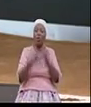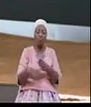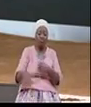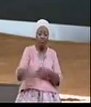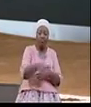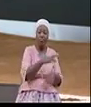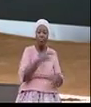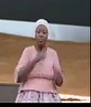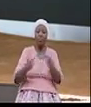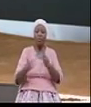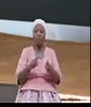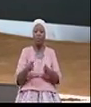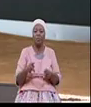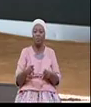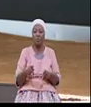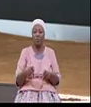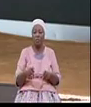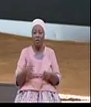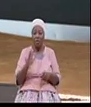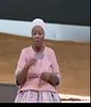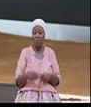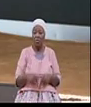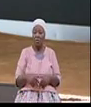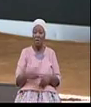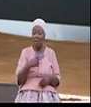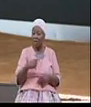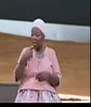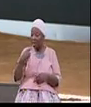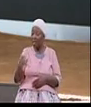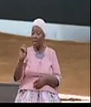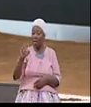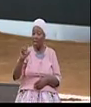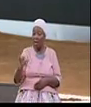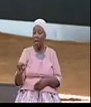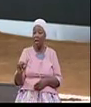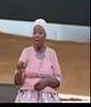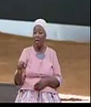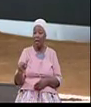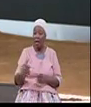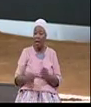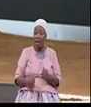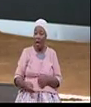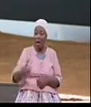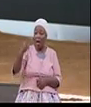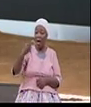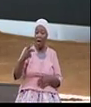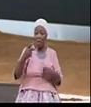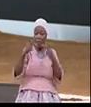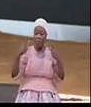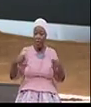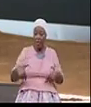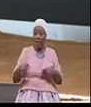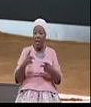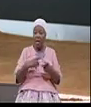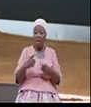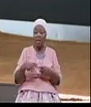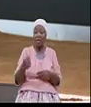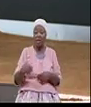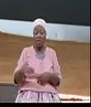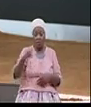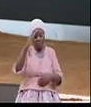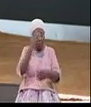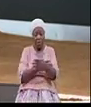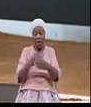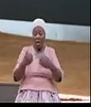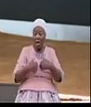people. They were reporting to him, Eli, high priest, your sons have polluted the